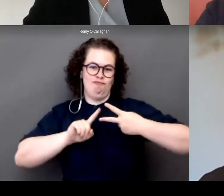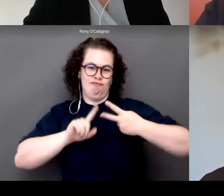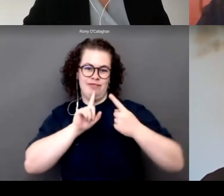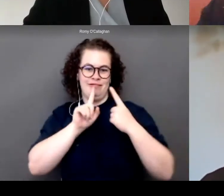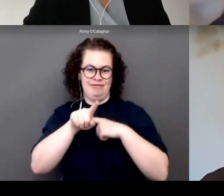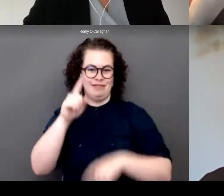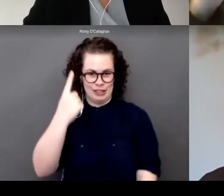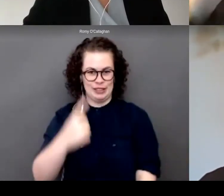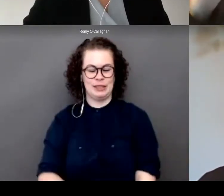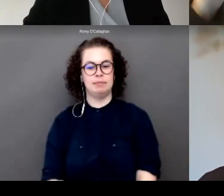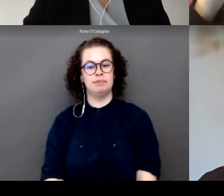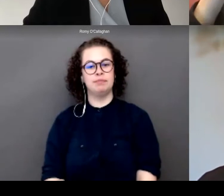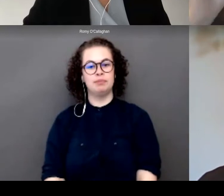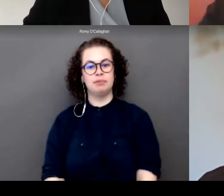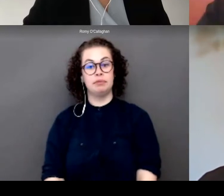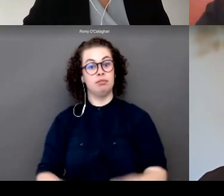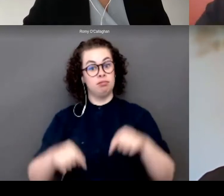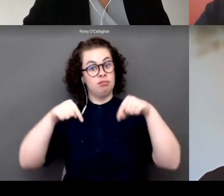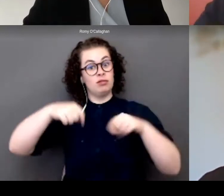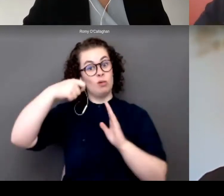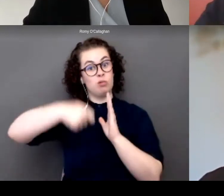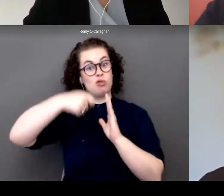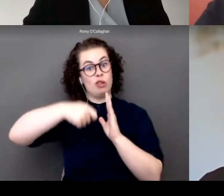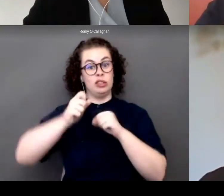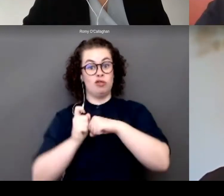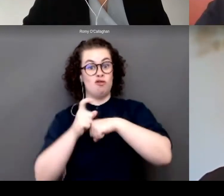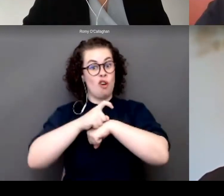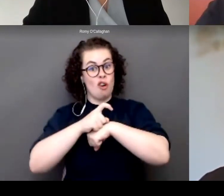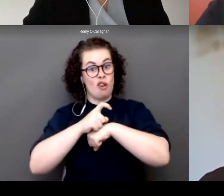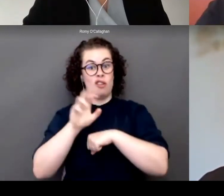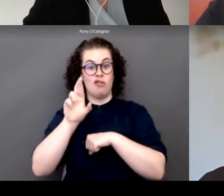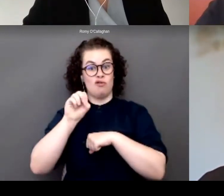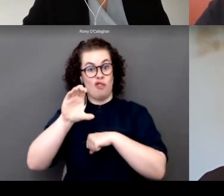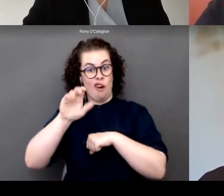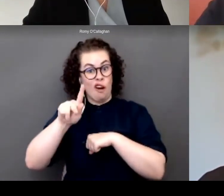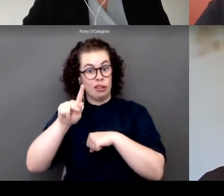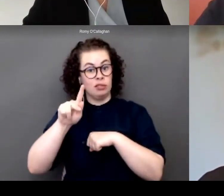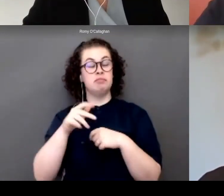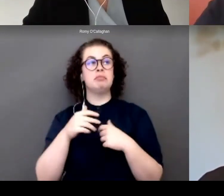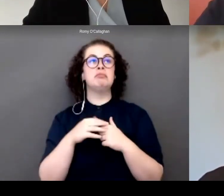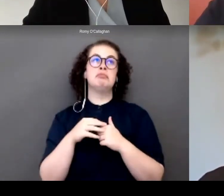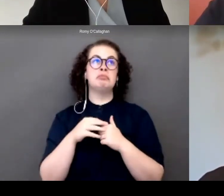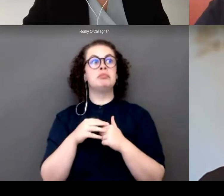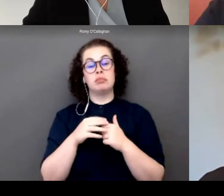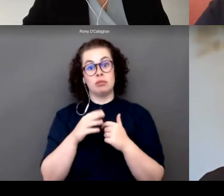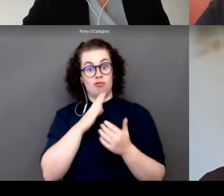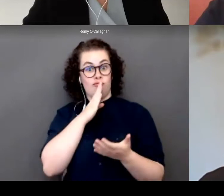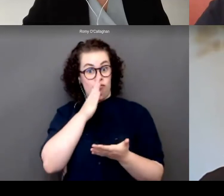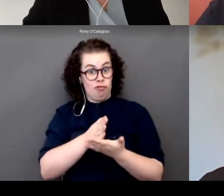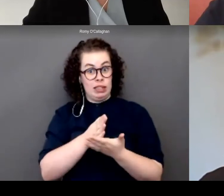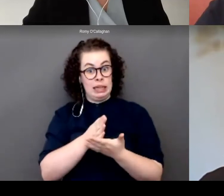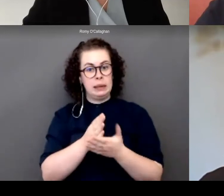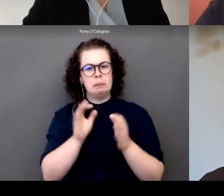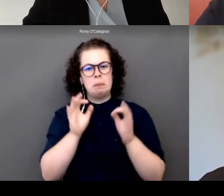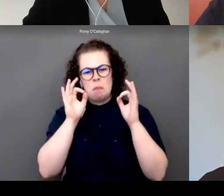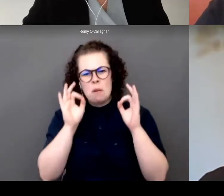The ROC project actually created a perfect knowledge and experience exchange